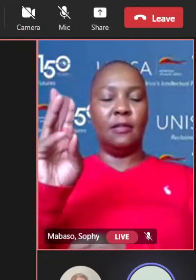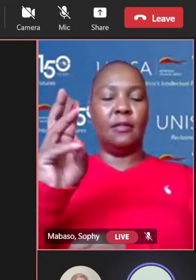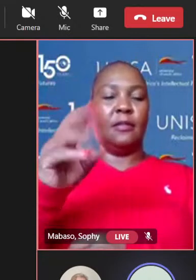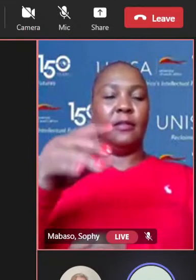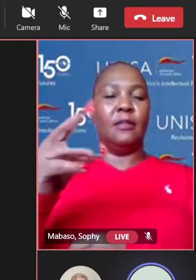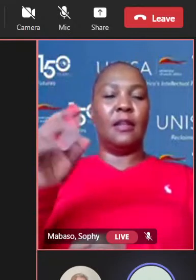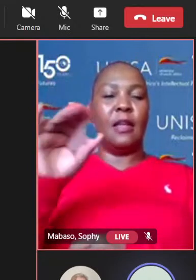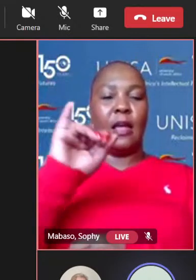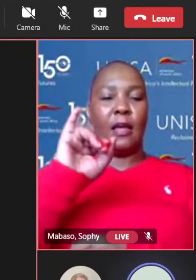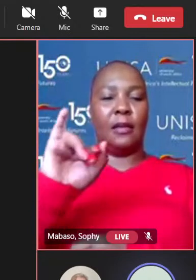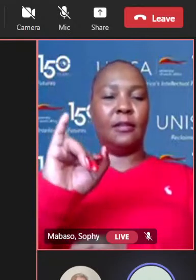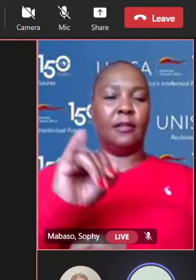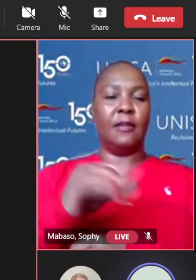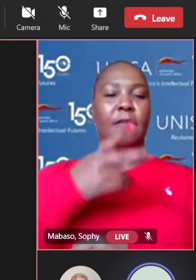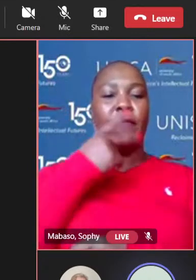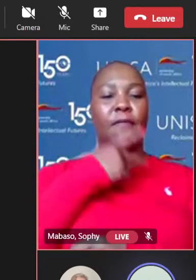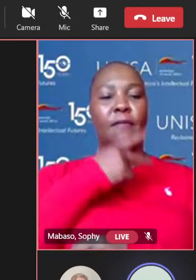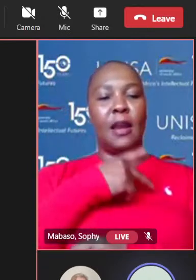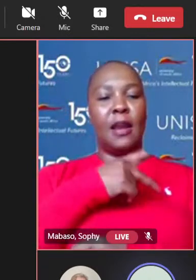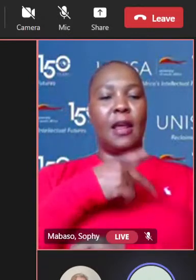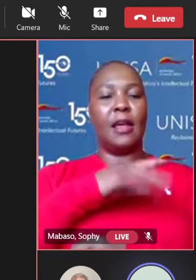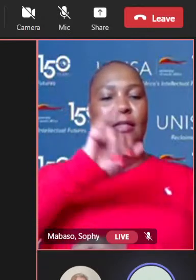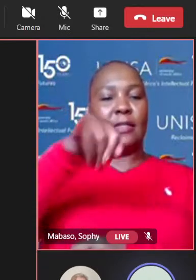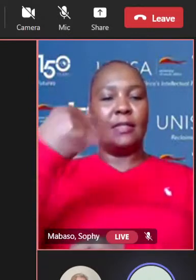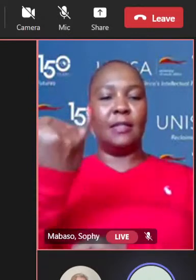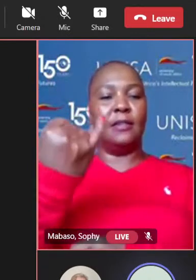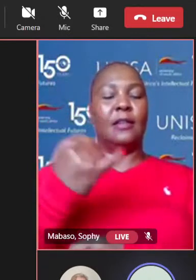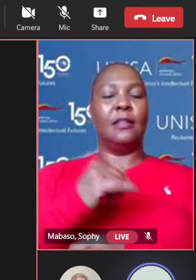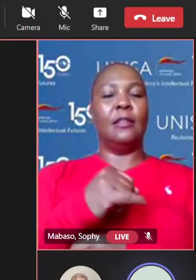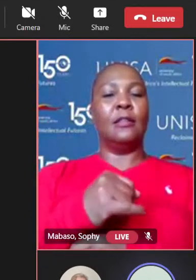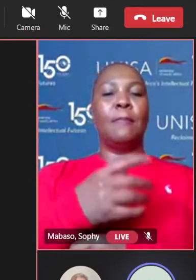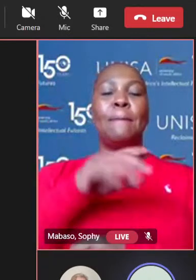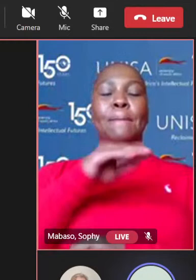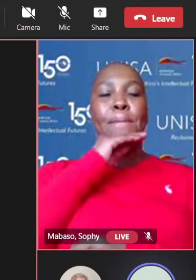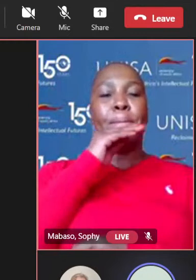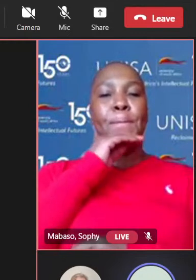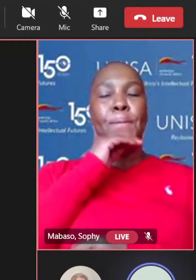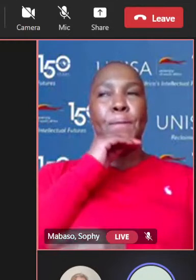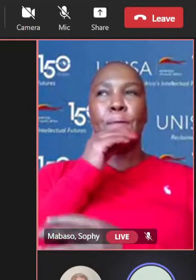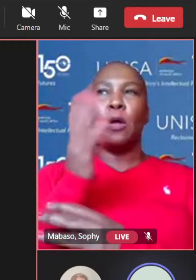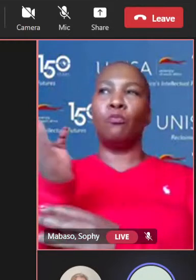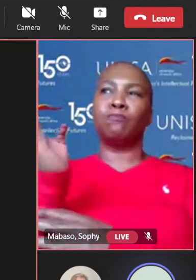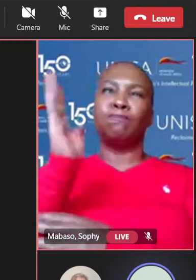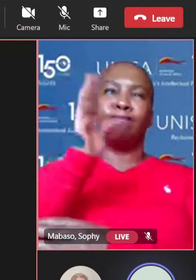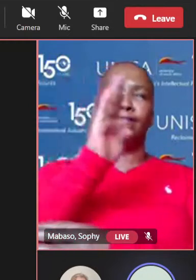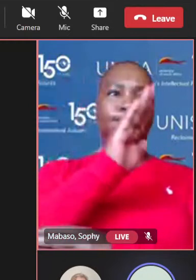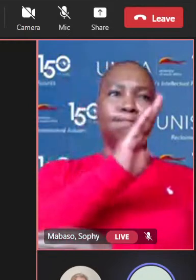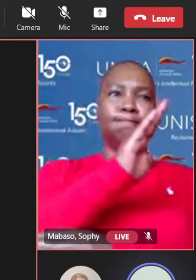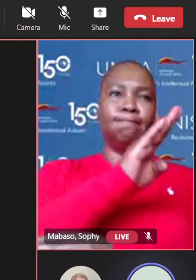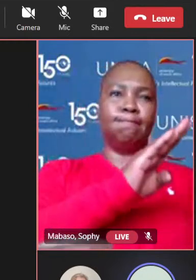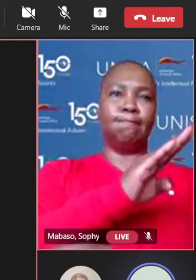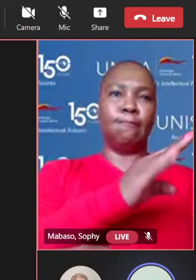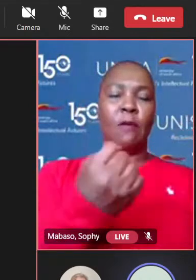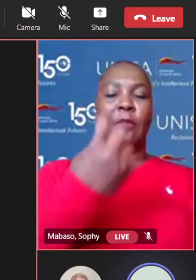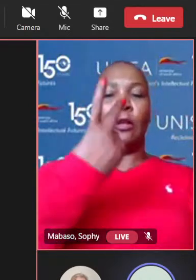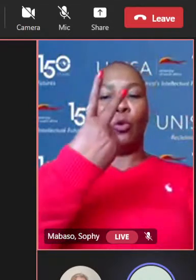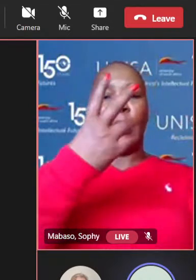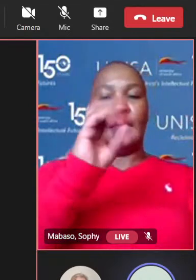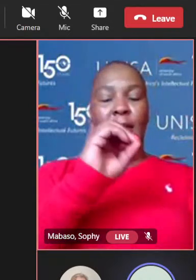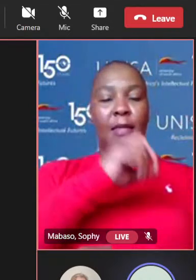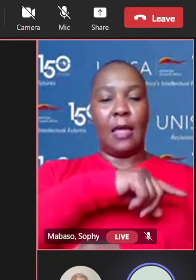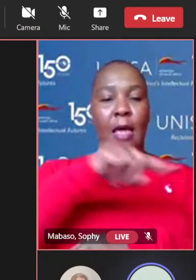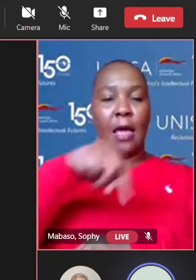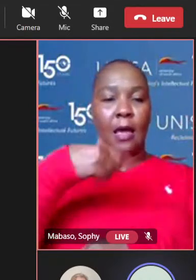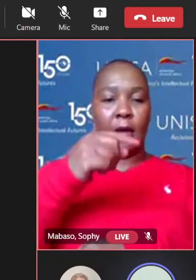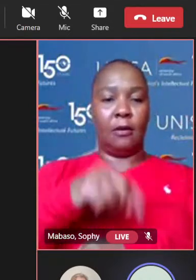Friday, I'm doing module J. So the whole day, things, you're still going to sleep at 20 hours, okay? And you're waking up